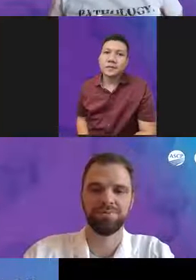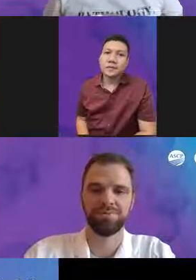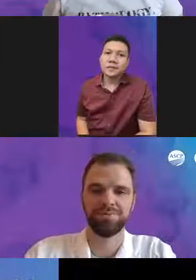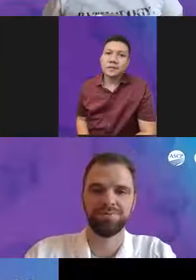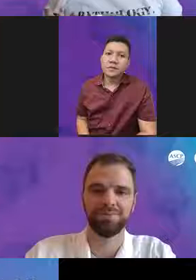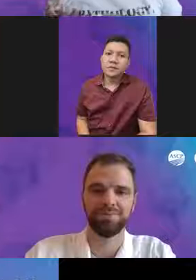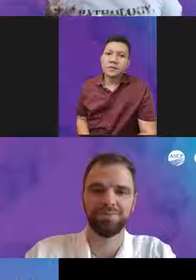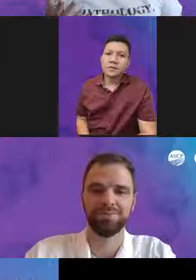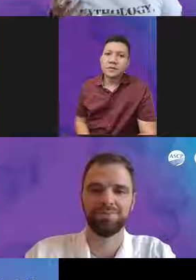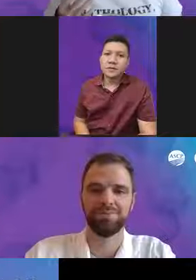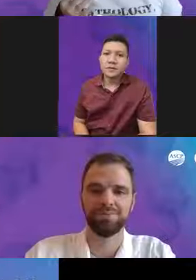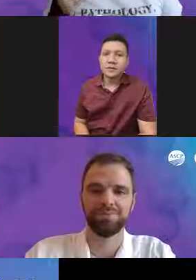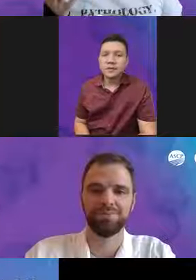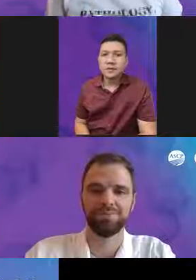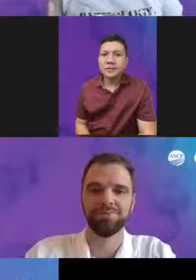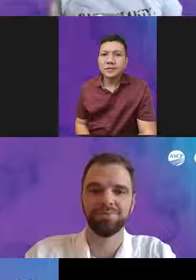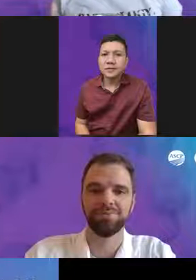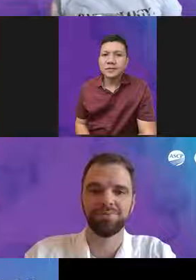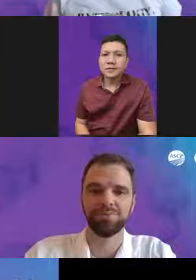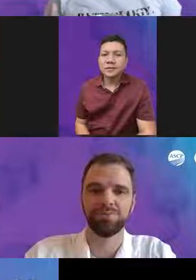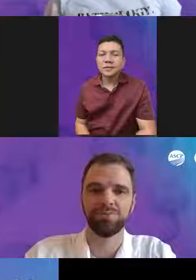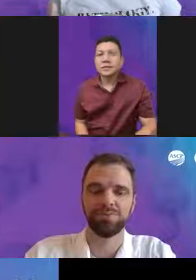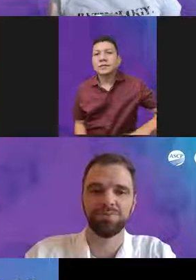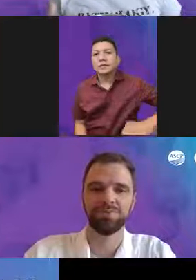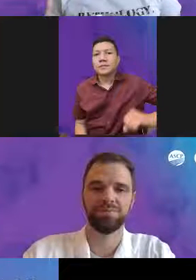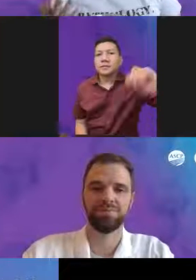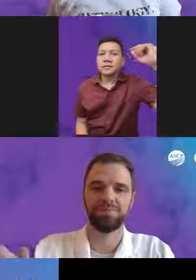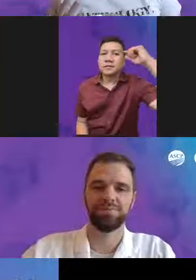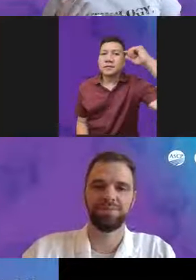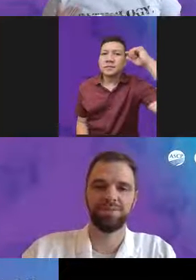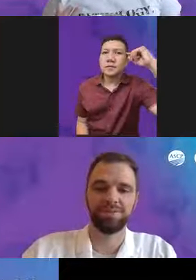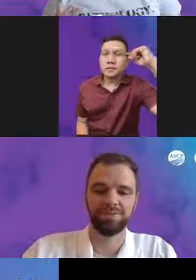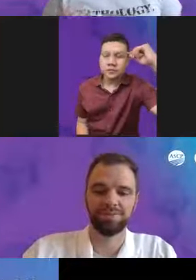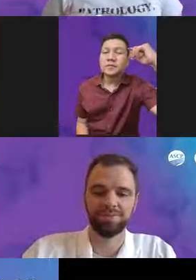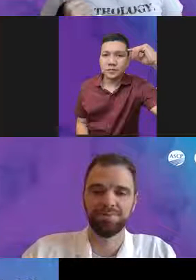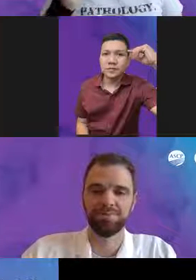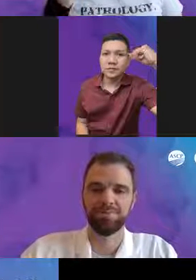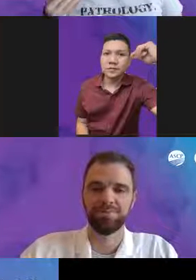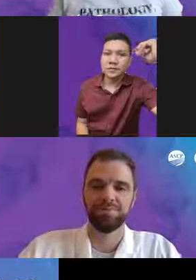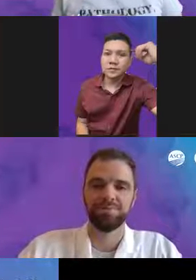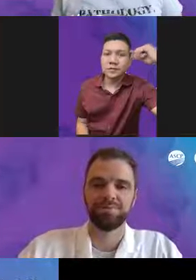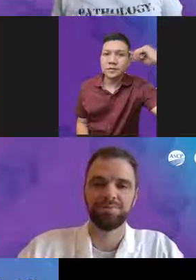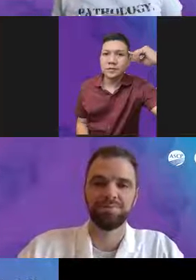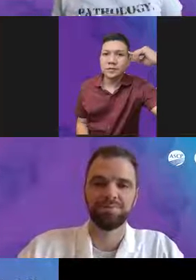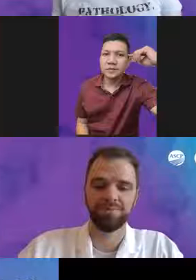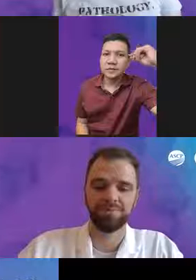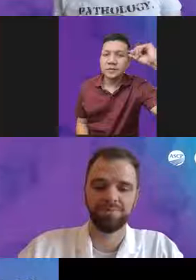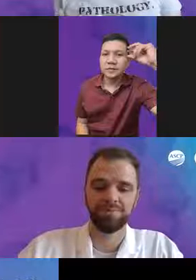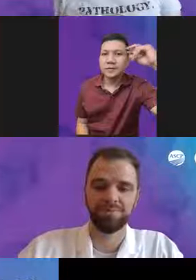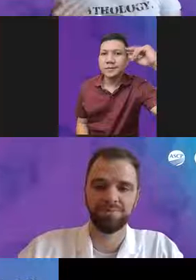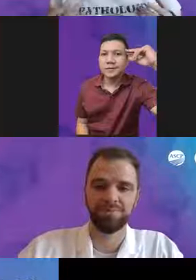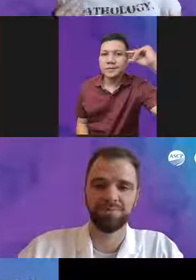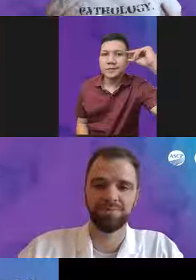helping out in that regard because there's acids that are produced after glycolysis also. So these cells